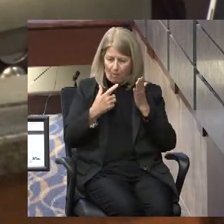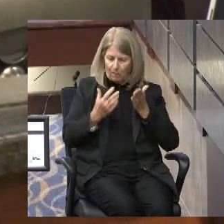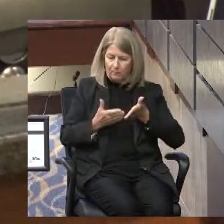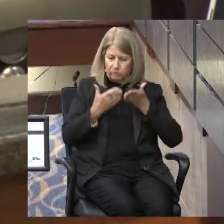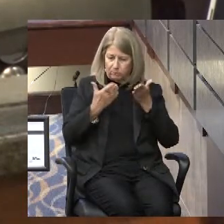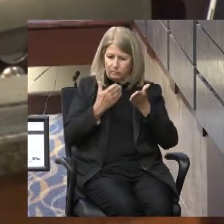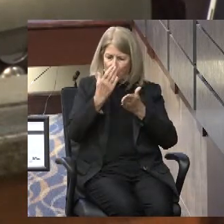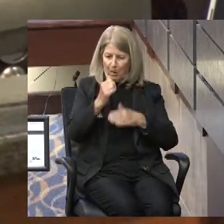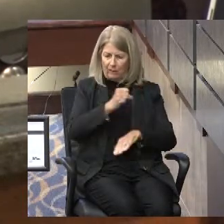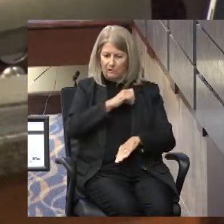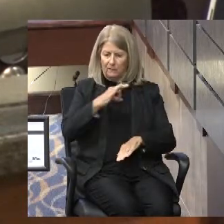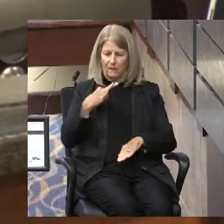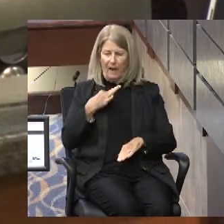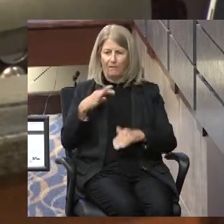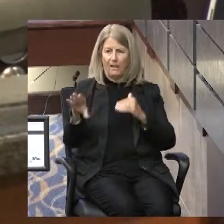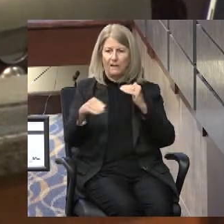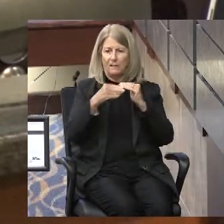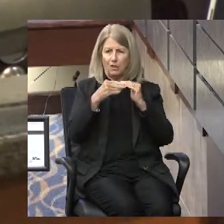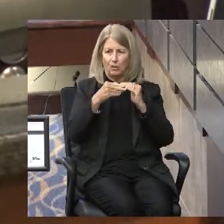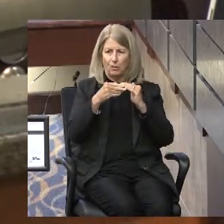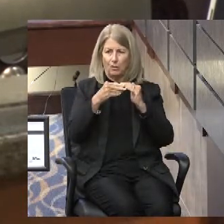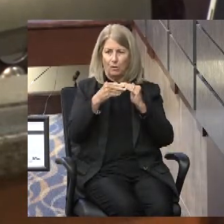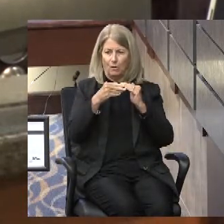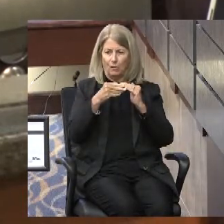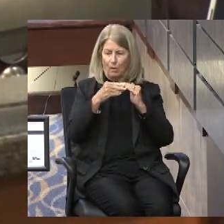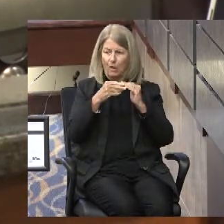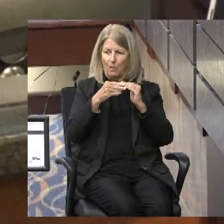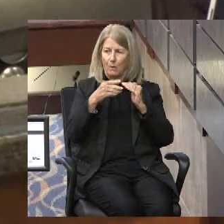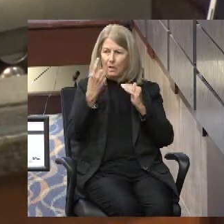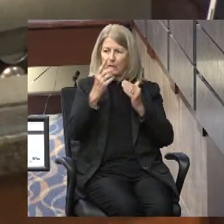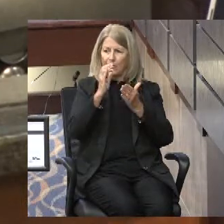by staff, plus the additional conditions you just mentioned. Correct.